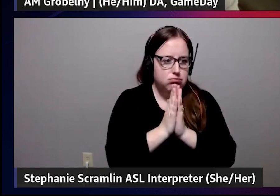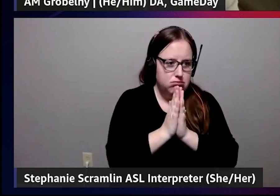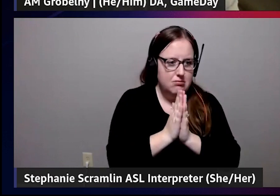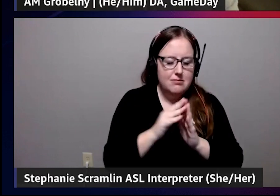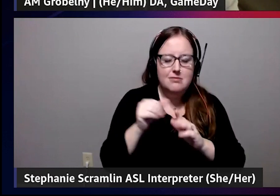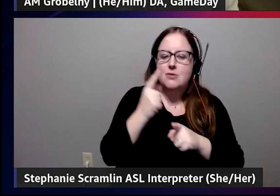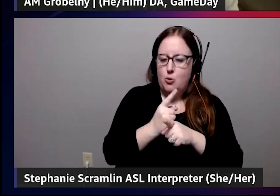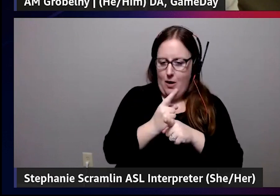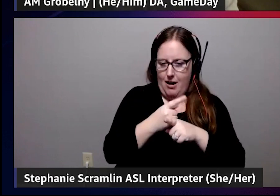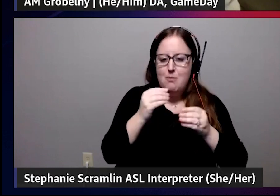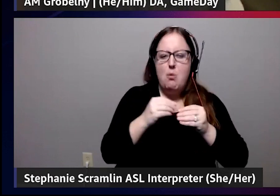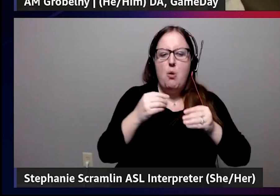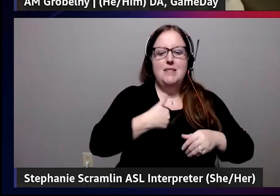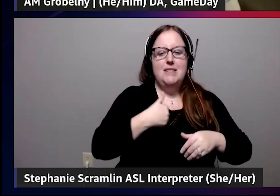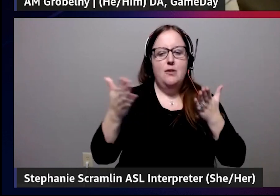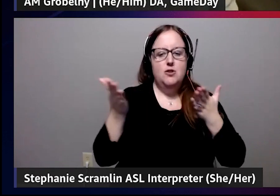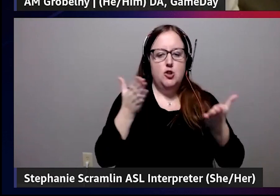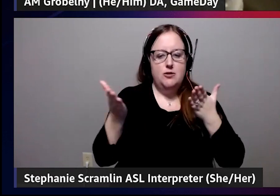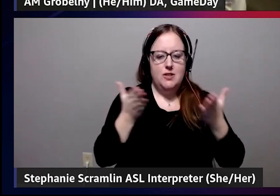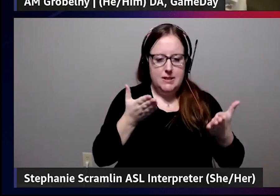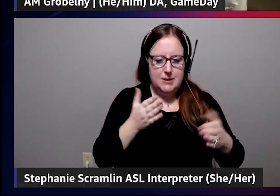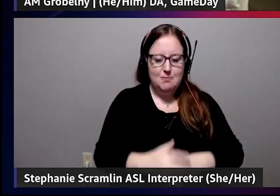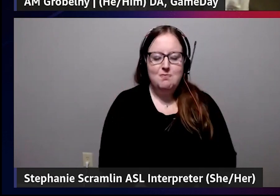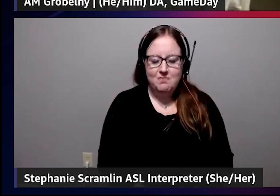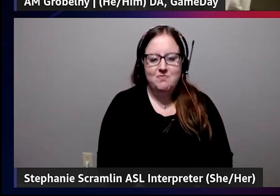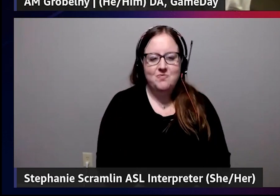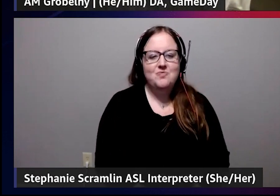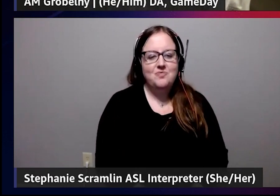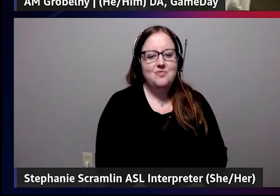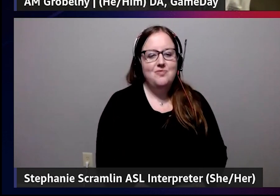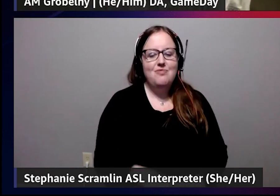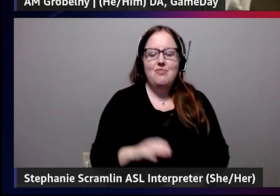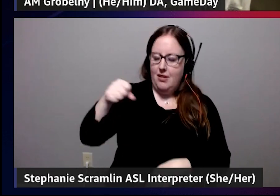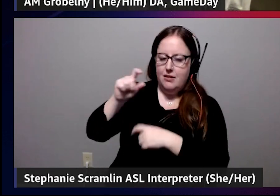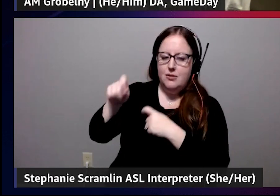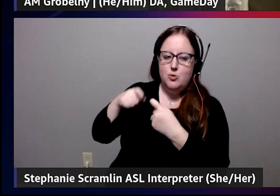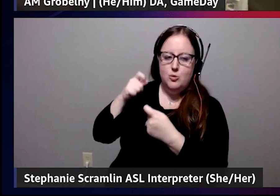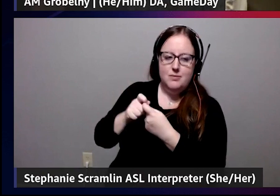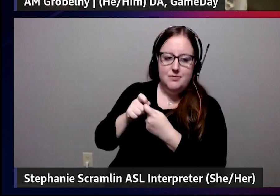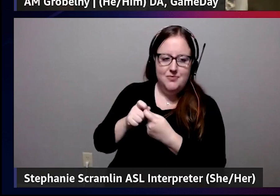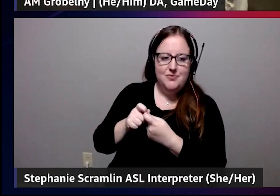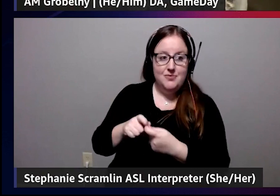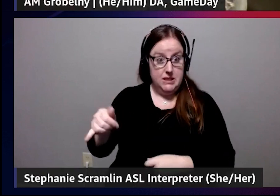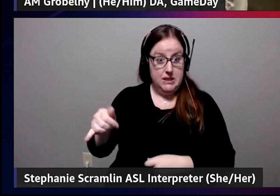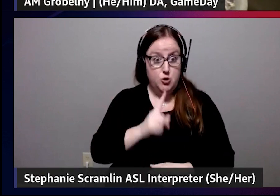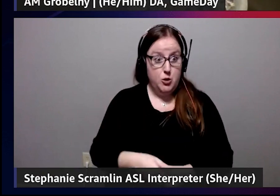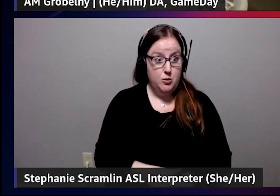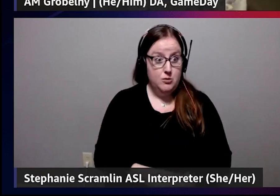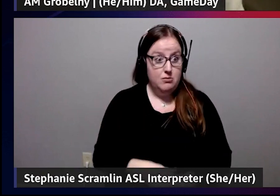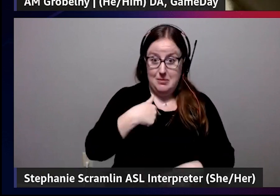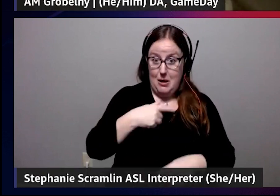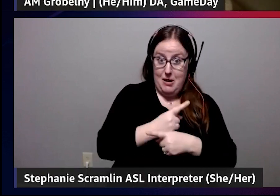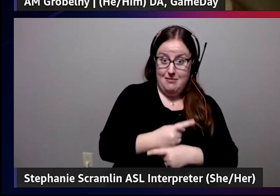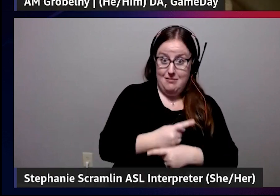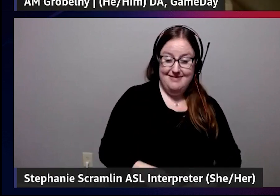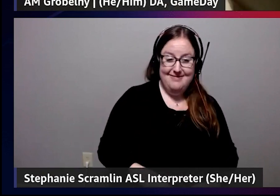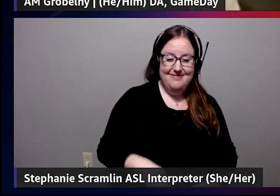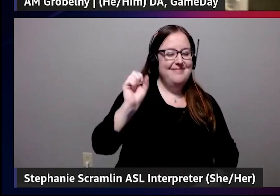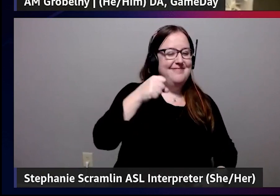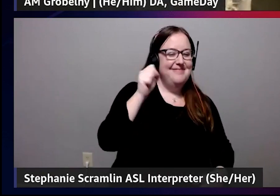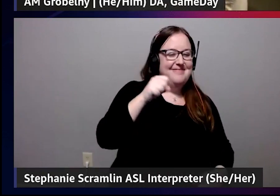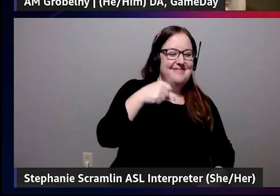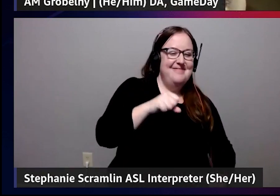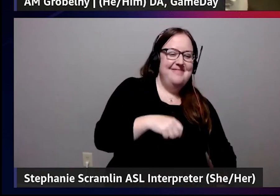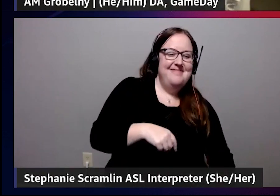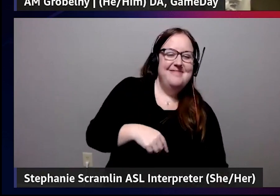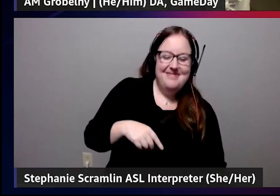more Yeah. self-service for the data analysts, at least. Was that true? Did I get it? Yes. Yes.